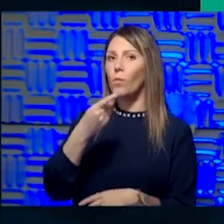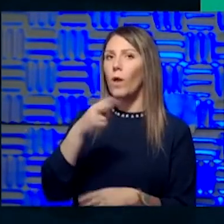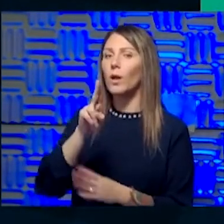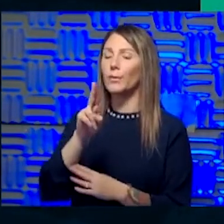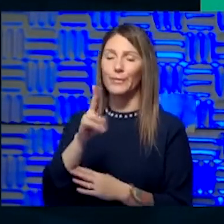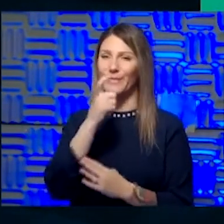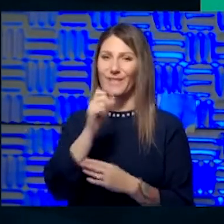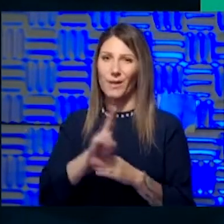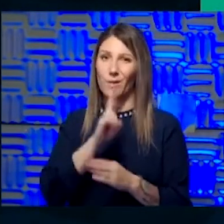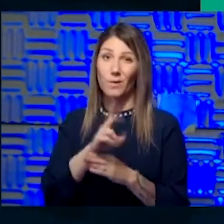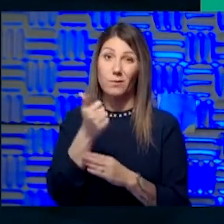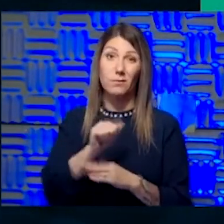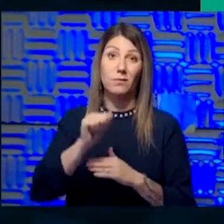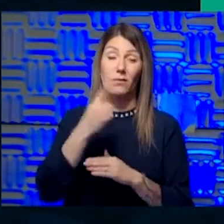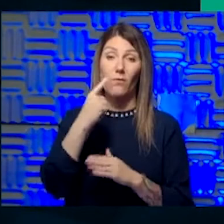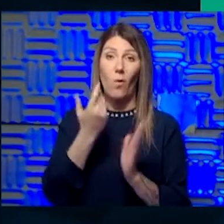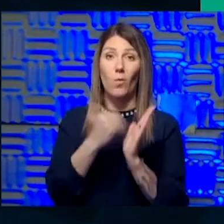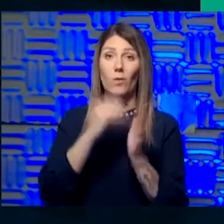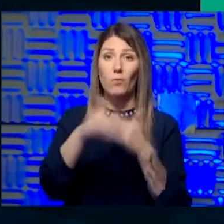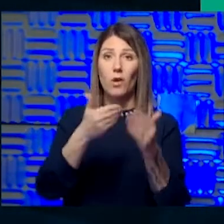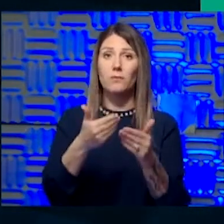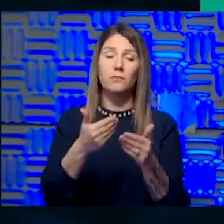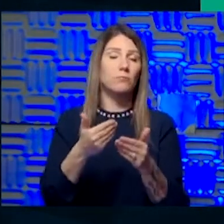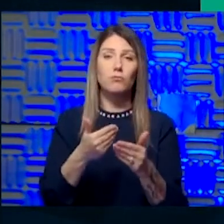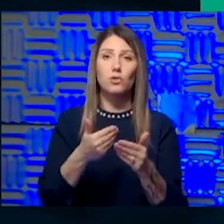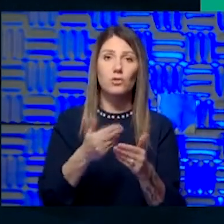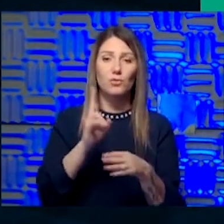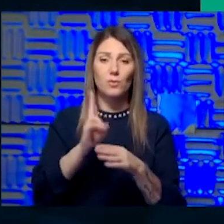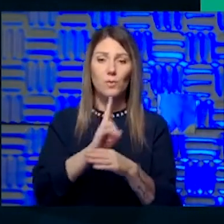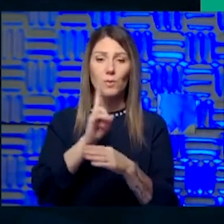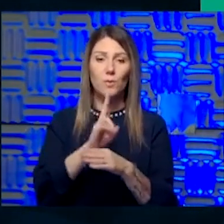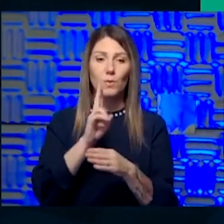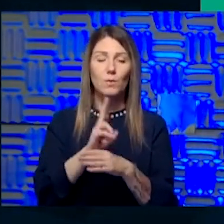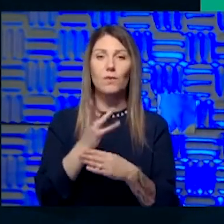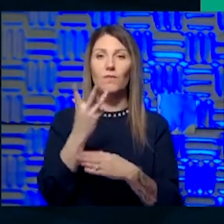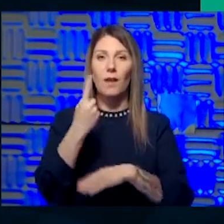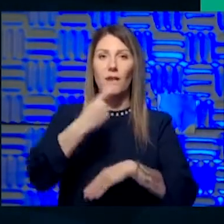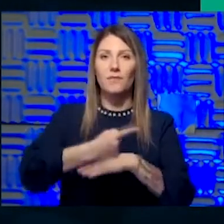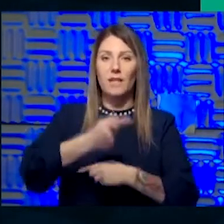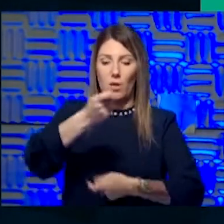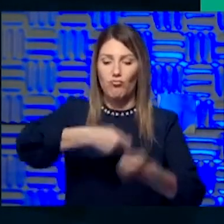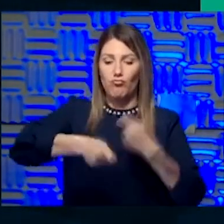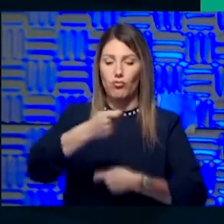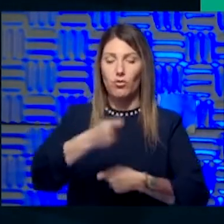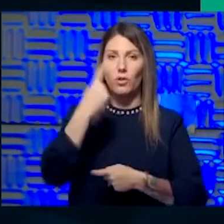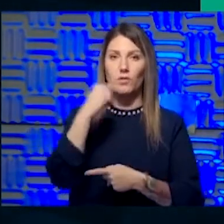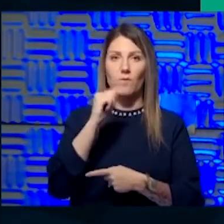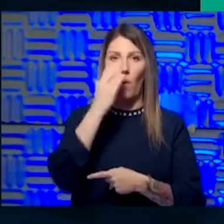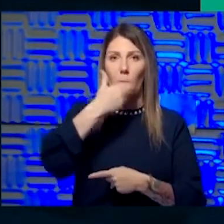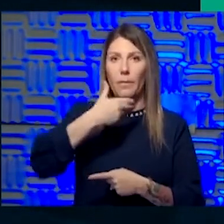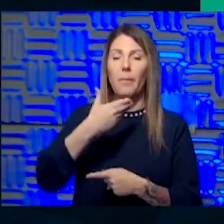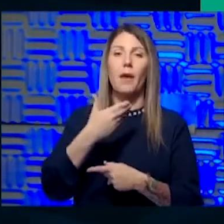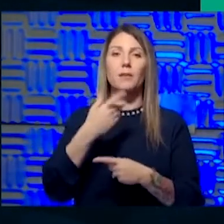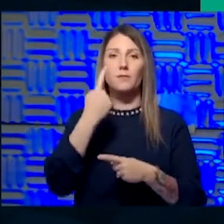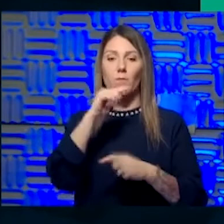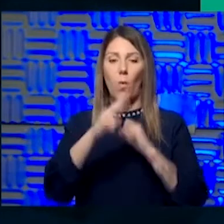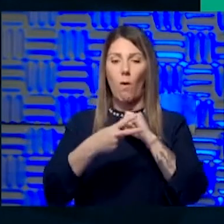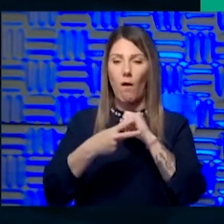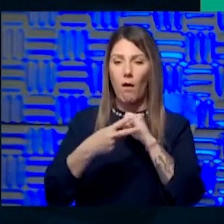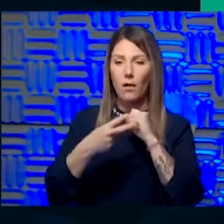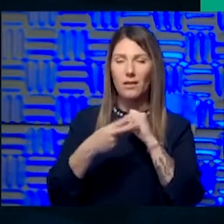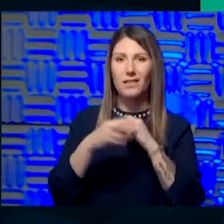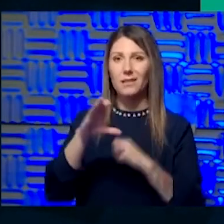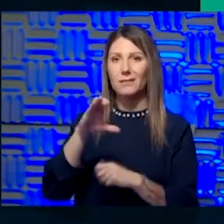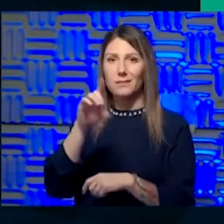those for reprocessing. We're still using, the 5-day rotation of the mass for mass conservation that CDC